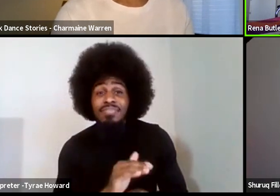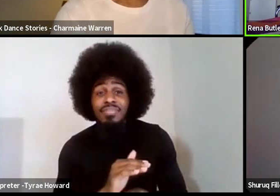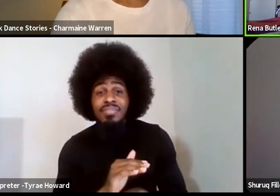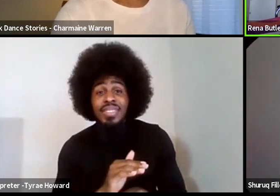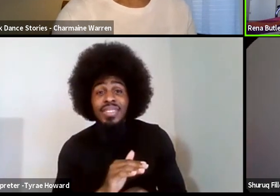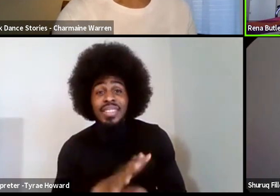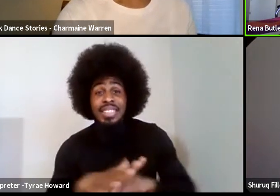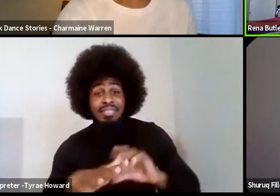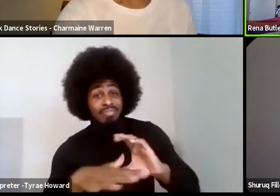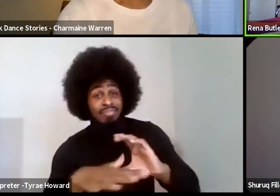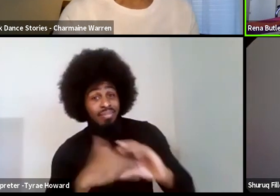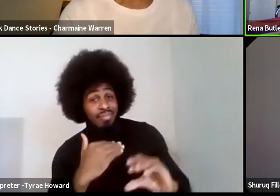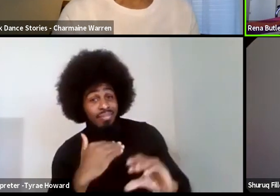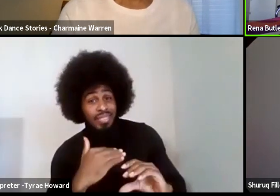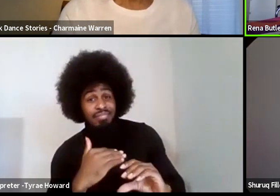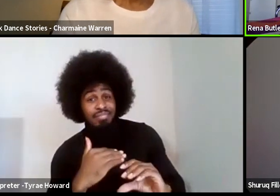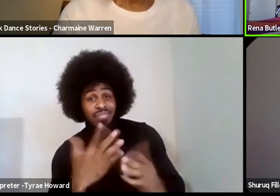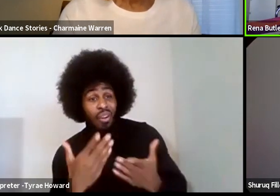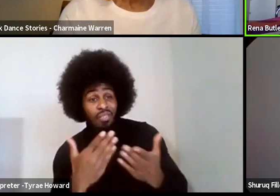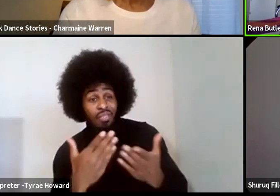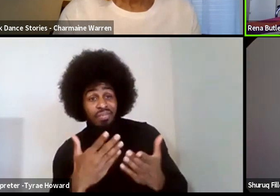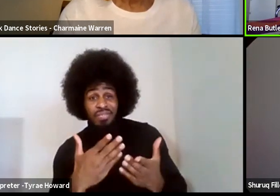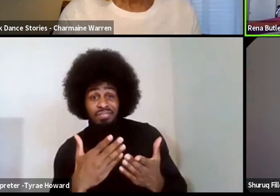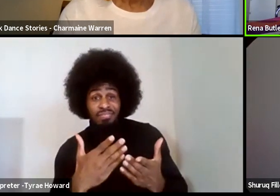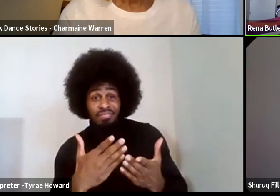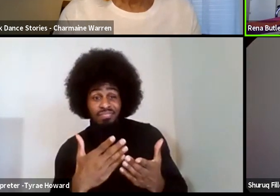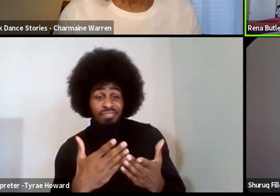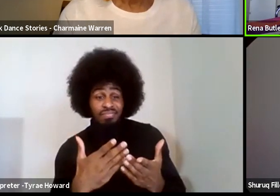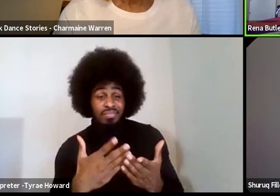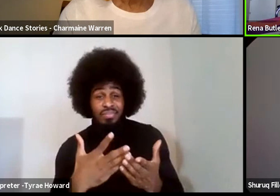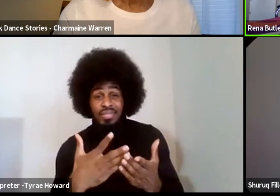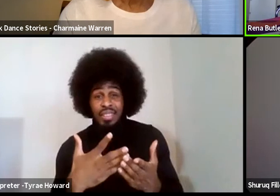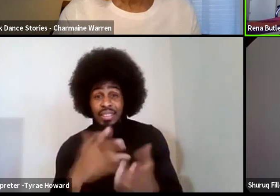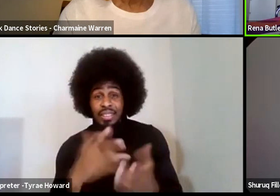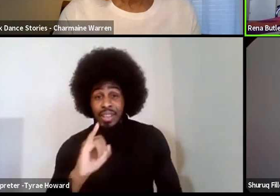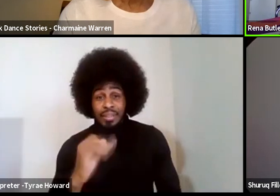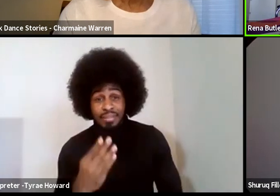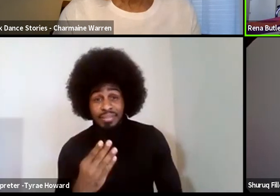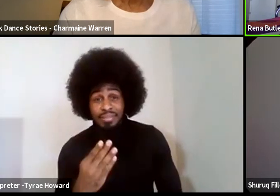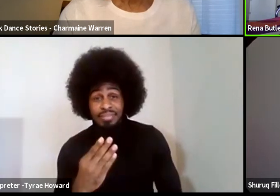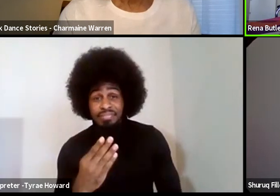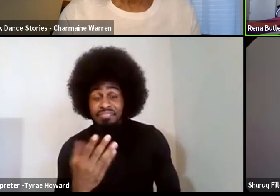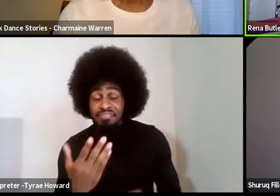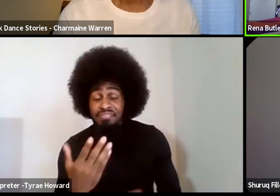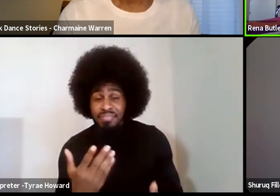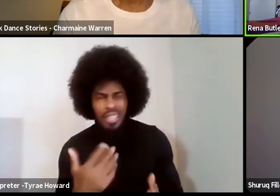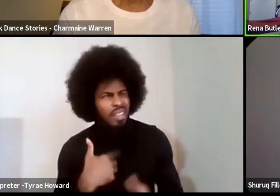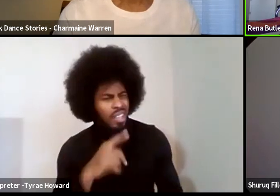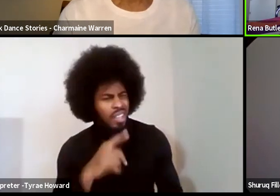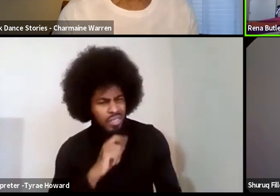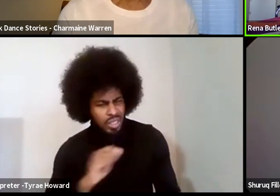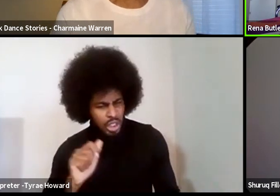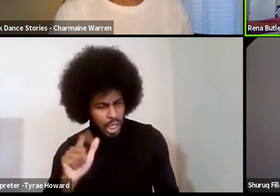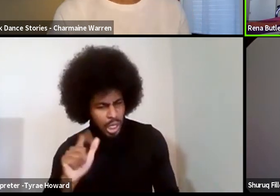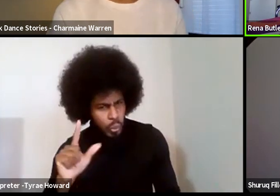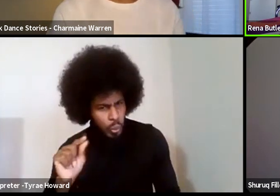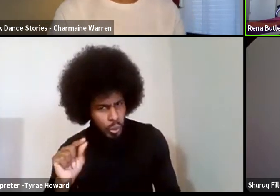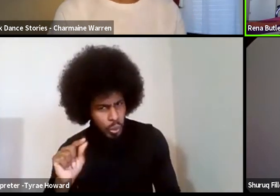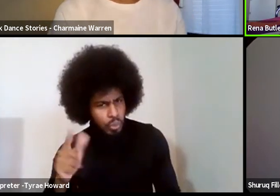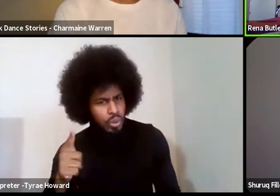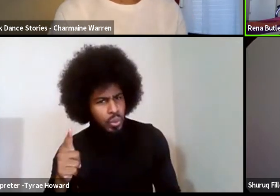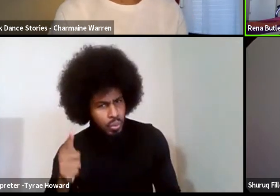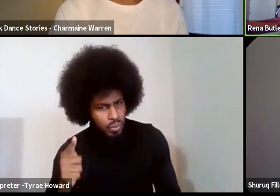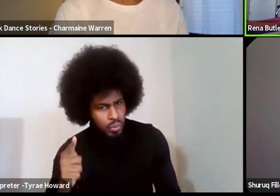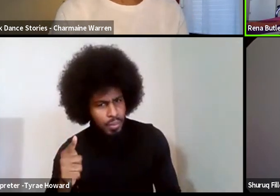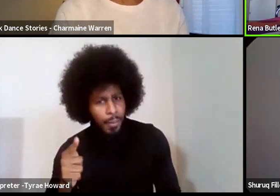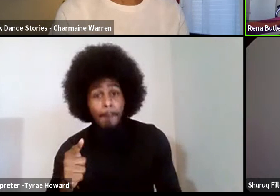his company. And that was it was 2021, I think, at that time. And so I